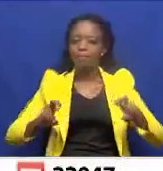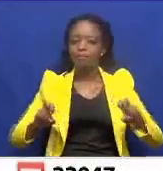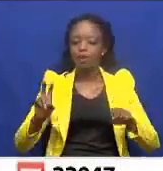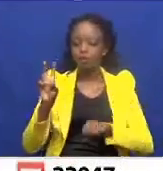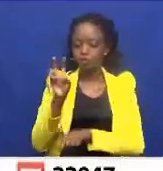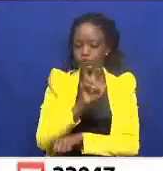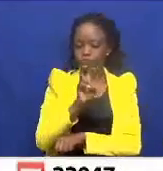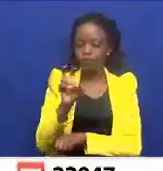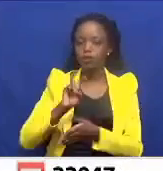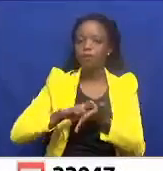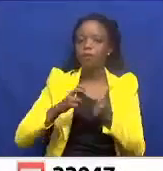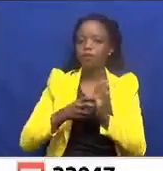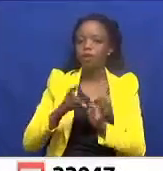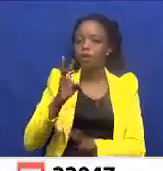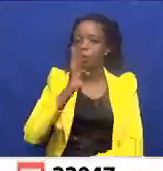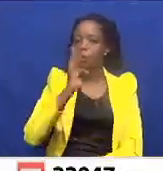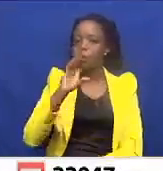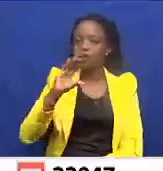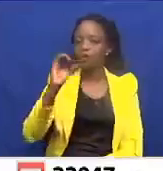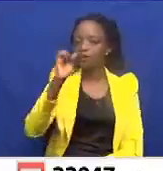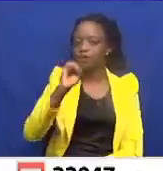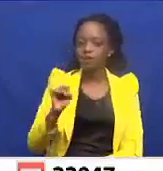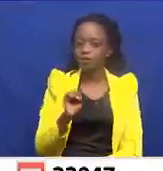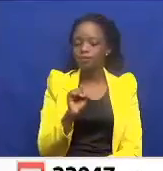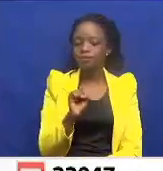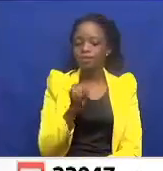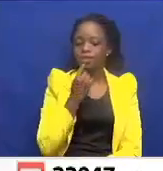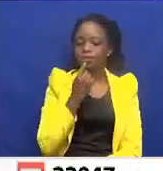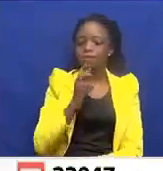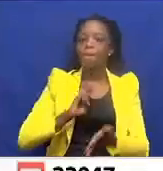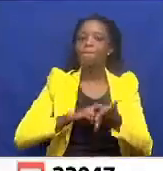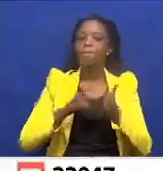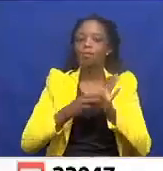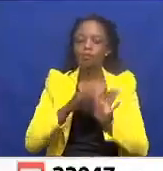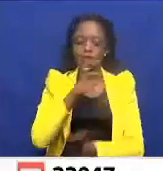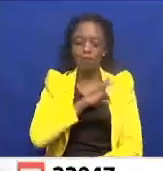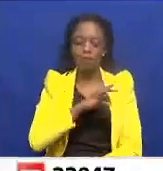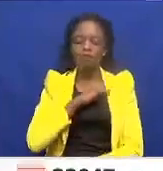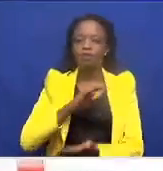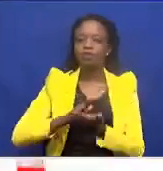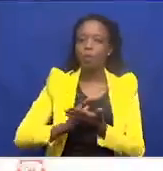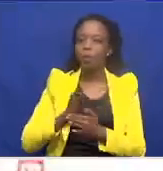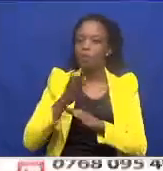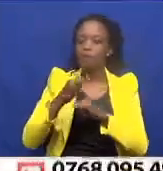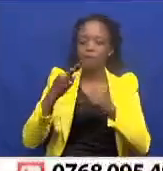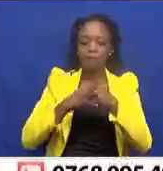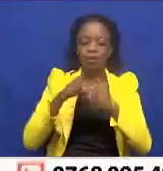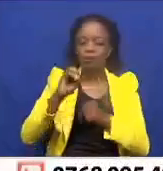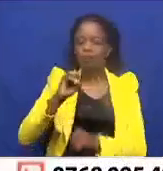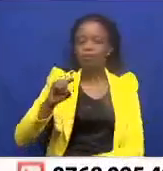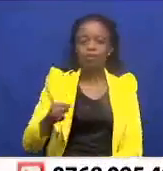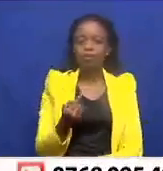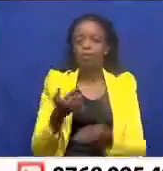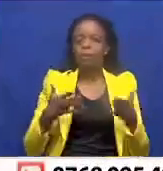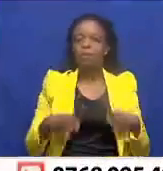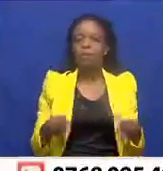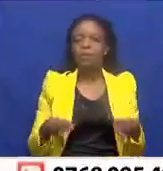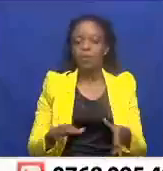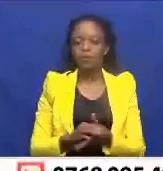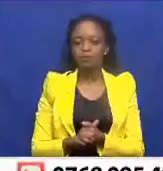project, Water CS Cicely Karaoke observed that the project will benefit more than 80,000 residents and its